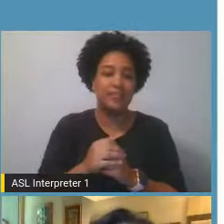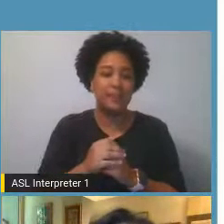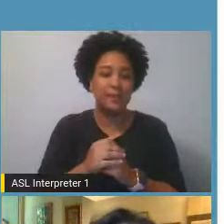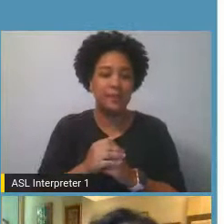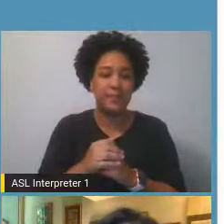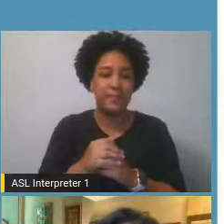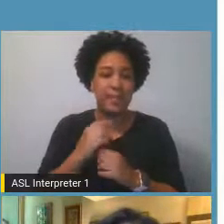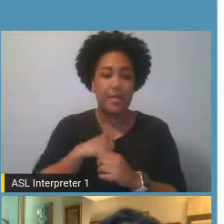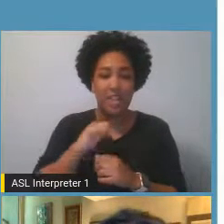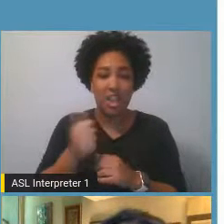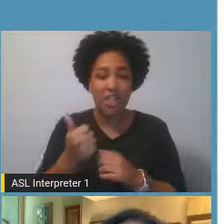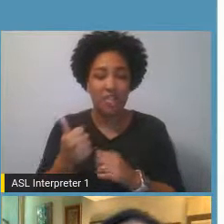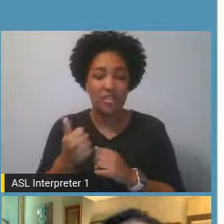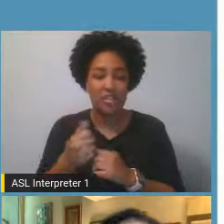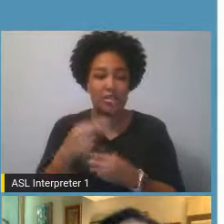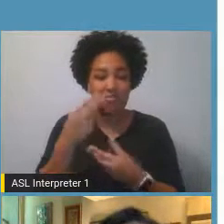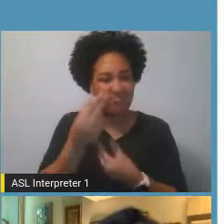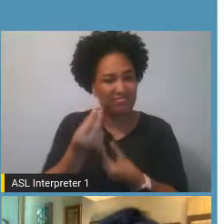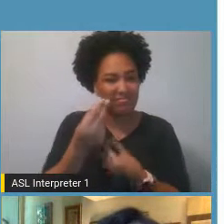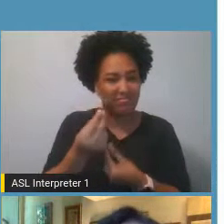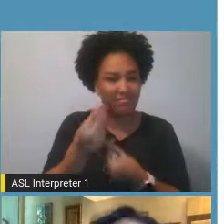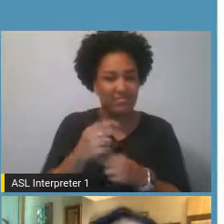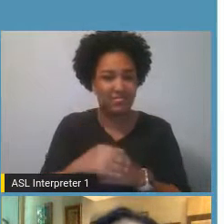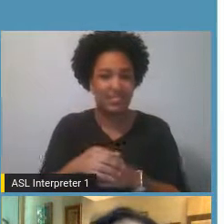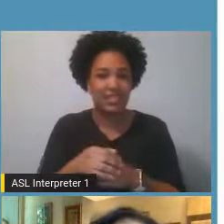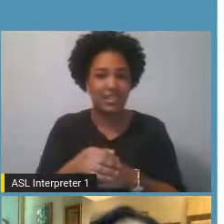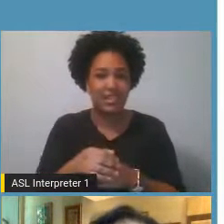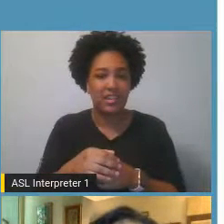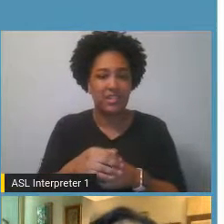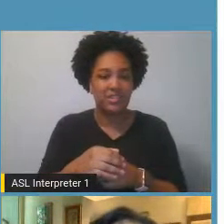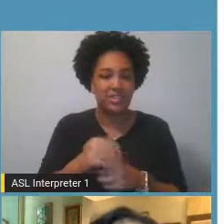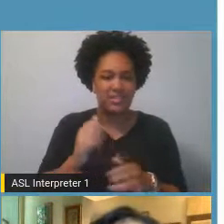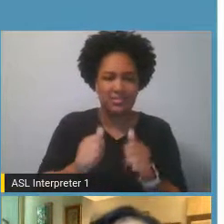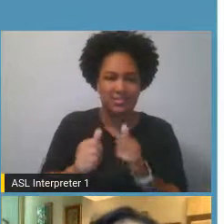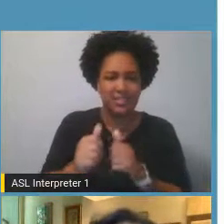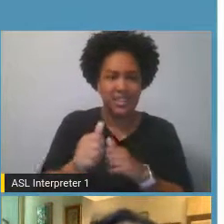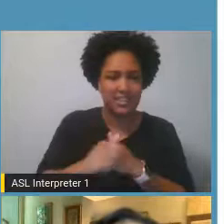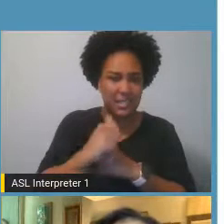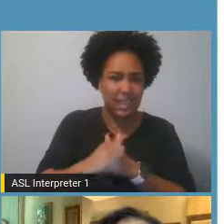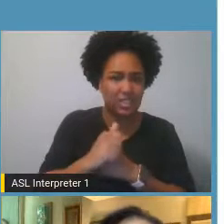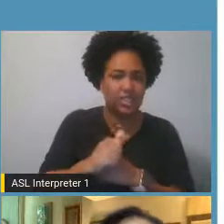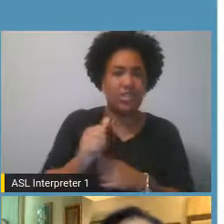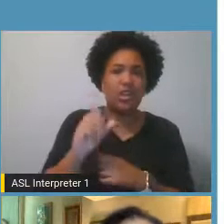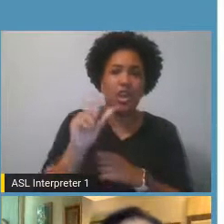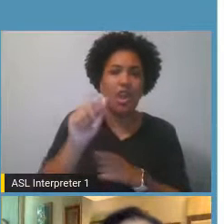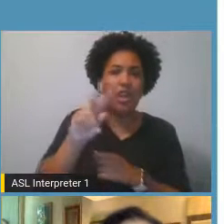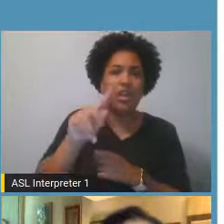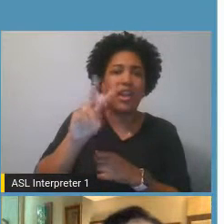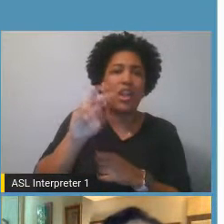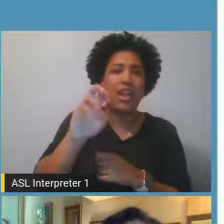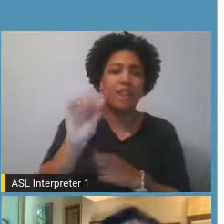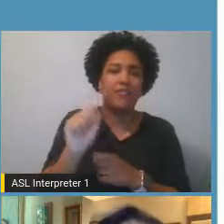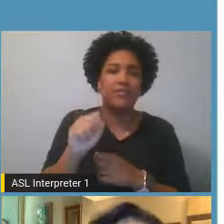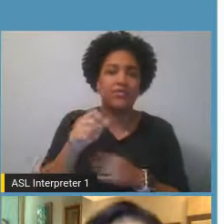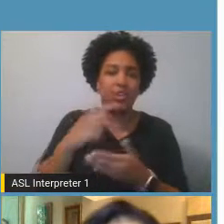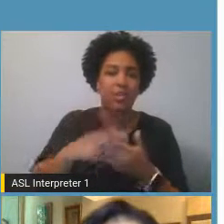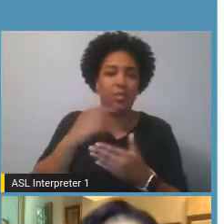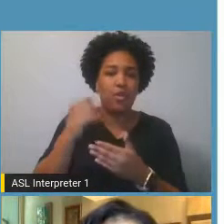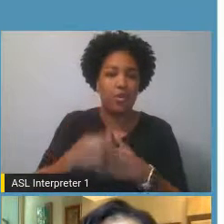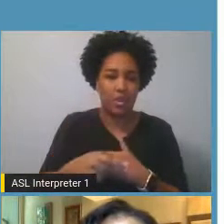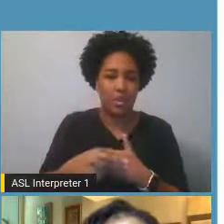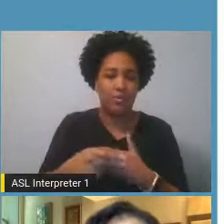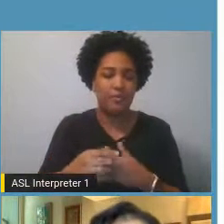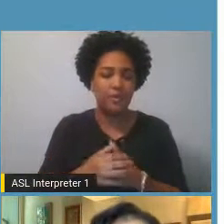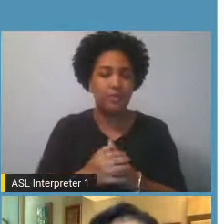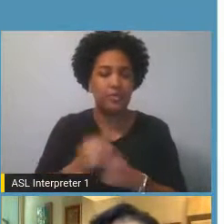Endangered Archives Program. There's been a lot of talk about the archives at Timbuktu and Mali. Well, I went to Dakar,